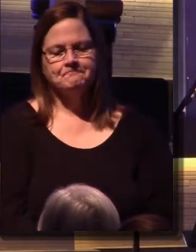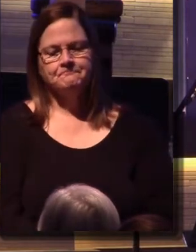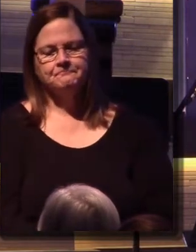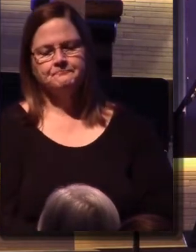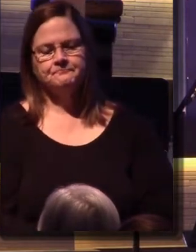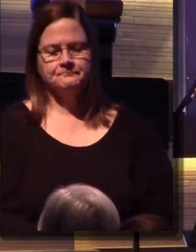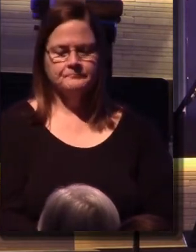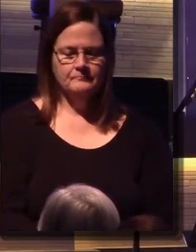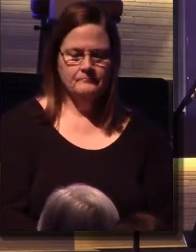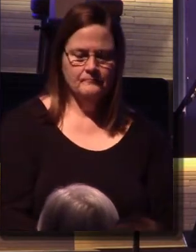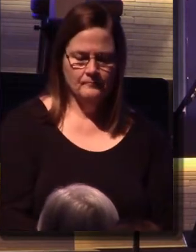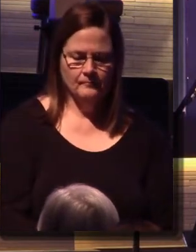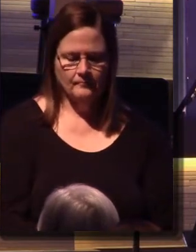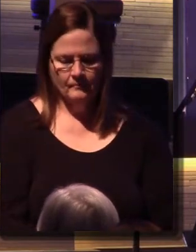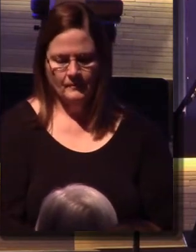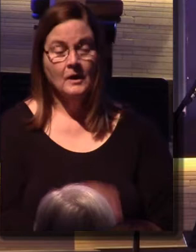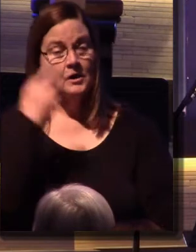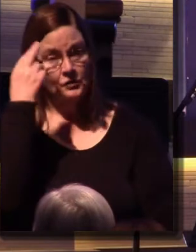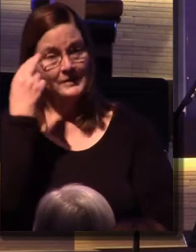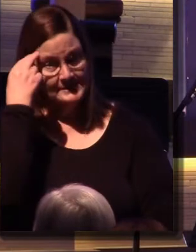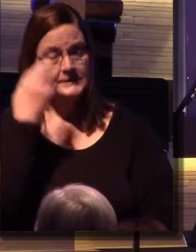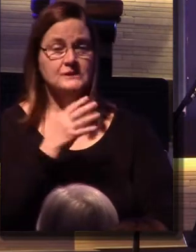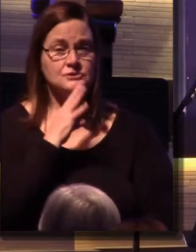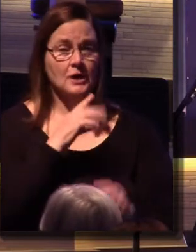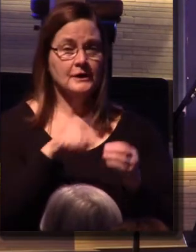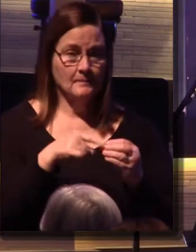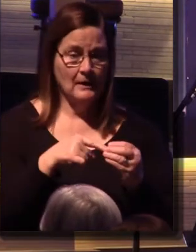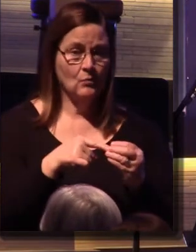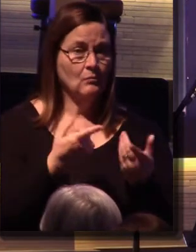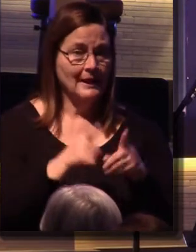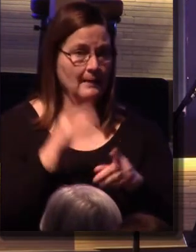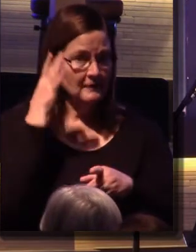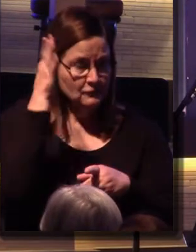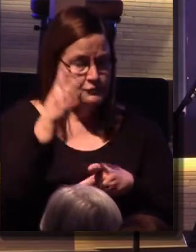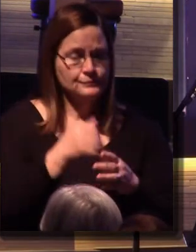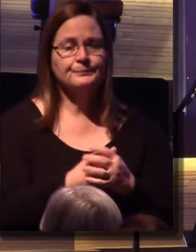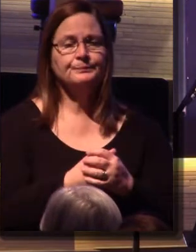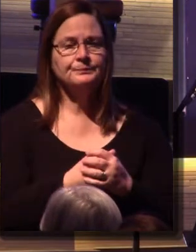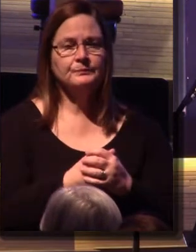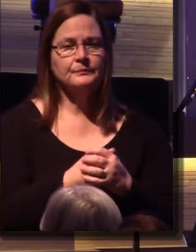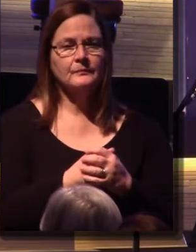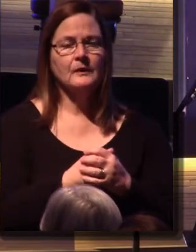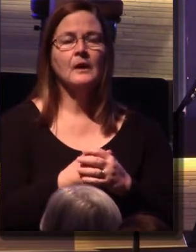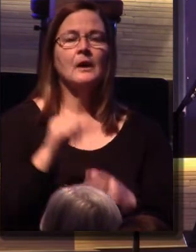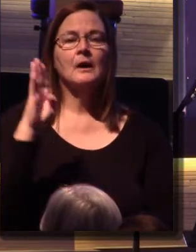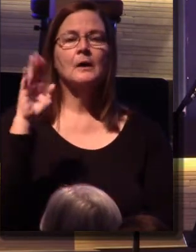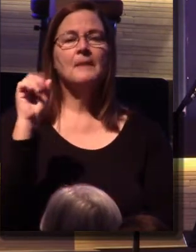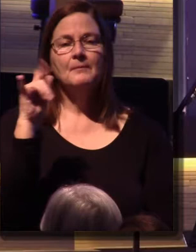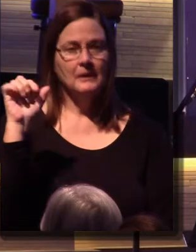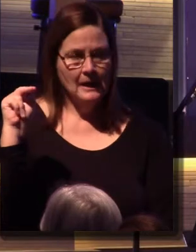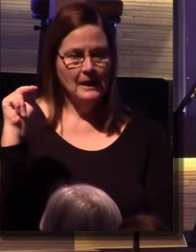mentions Babylon and the reason he's going to speak and prophesy and tell us in advance what God is going to do to Babylon is